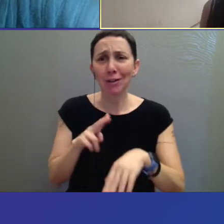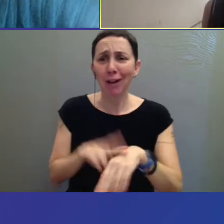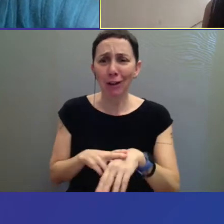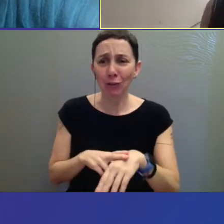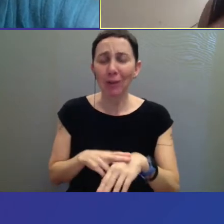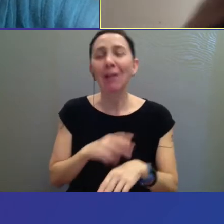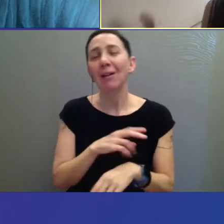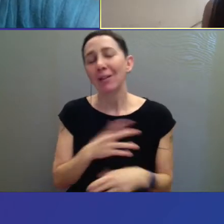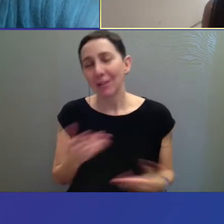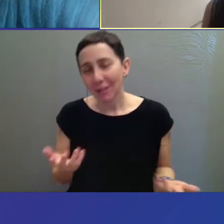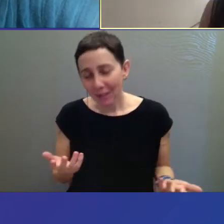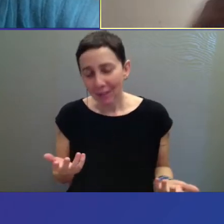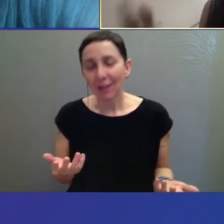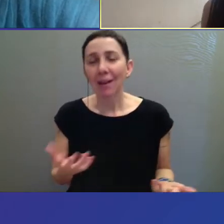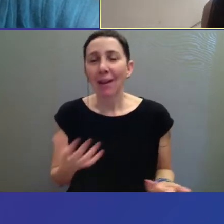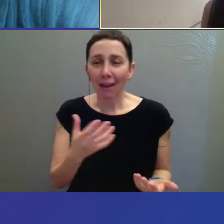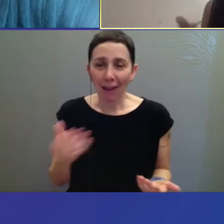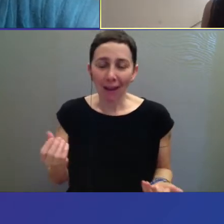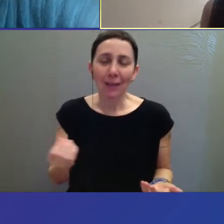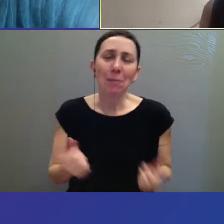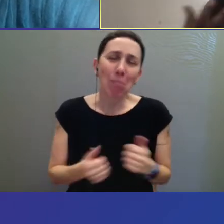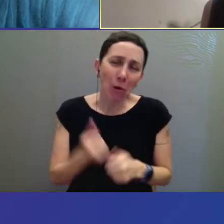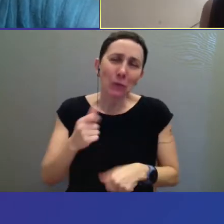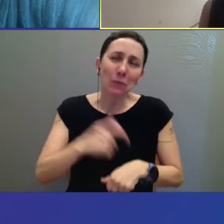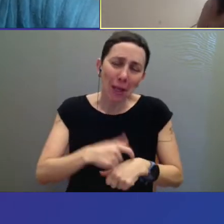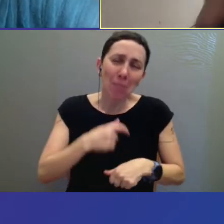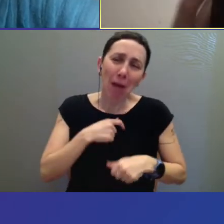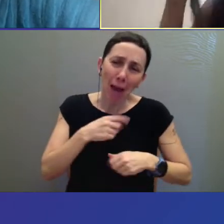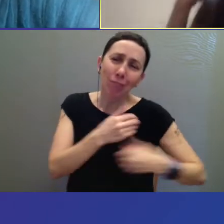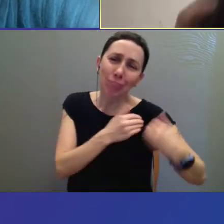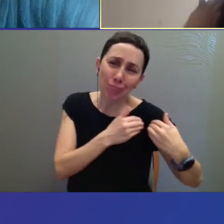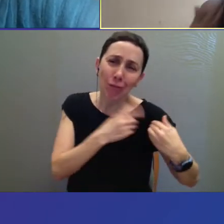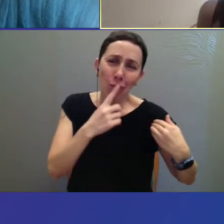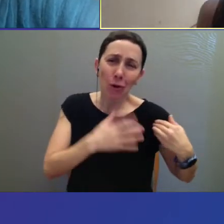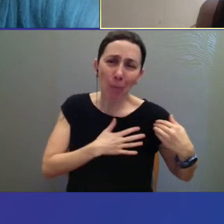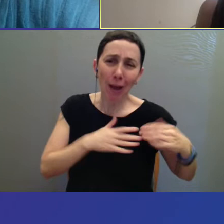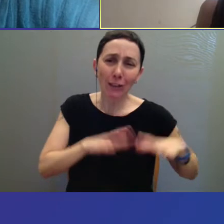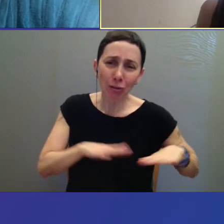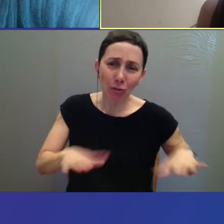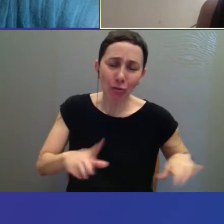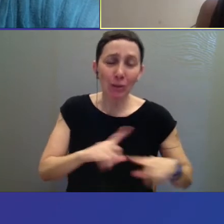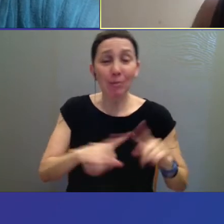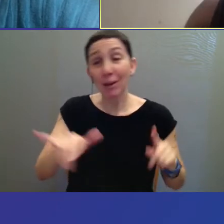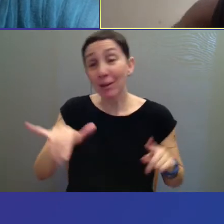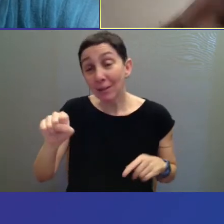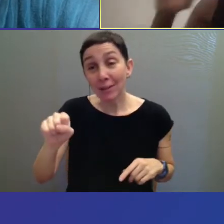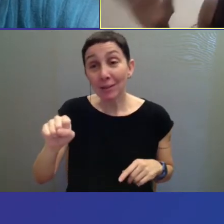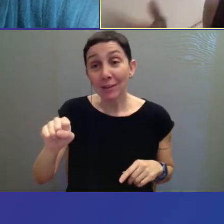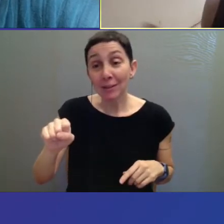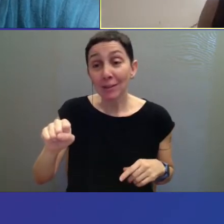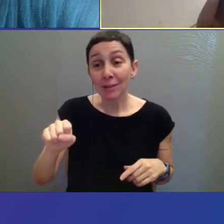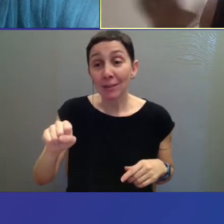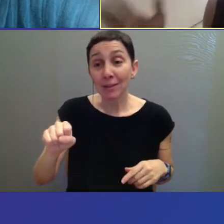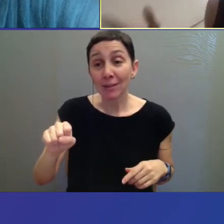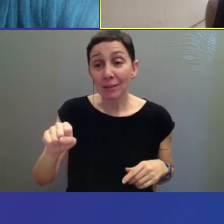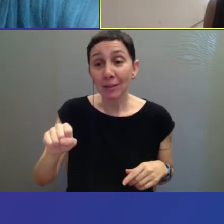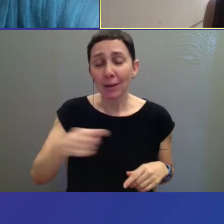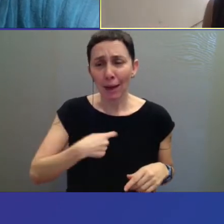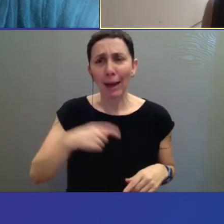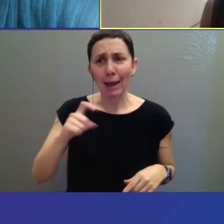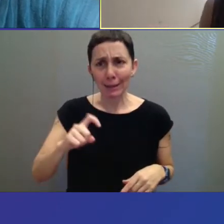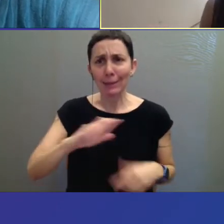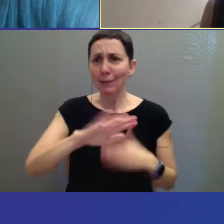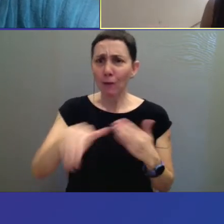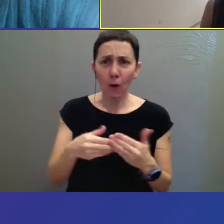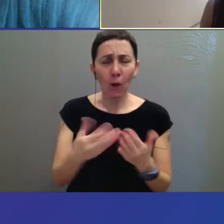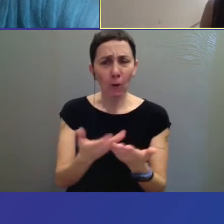my children, the majority of the time. I'm responsible for them. But yes, I need all of